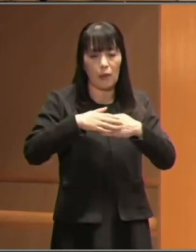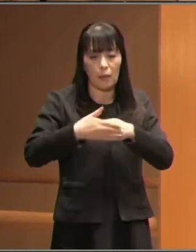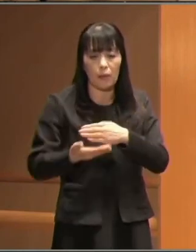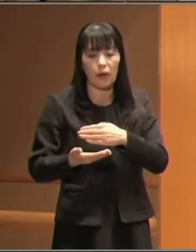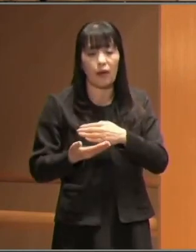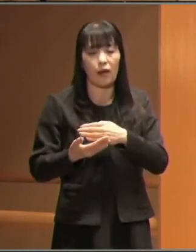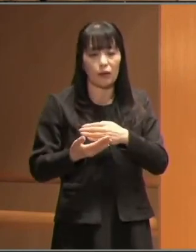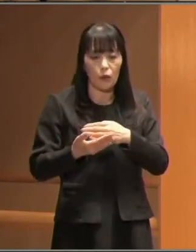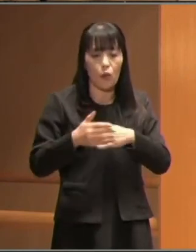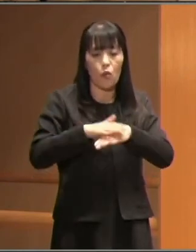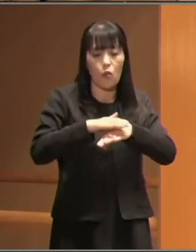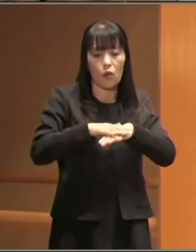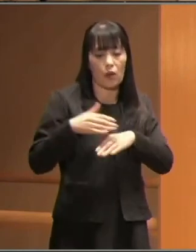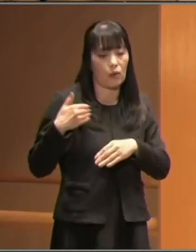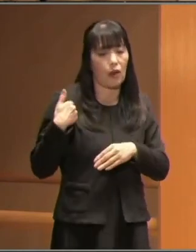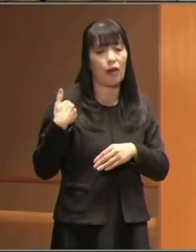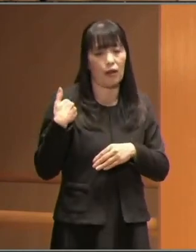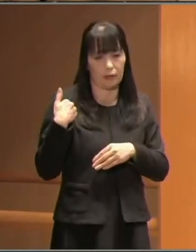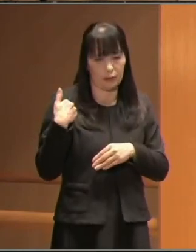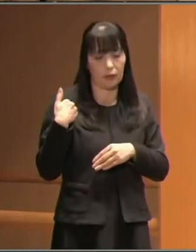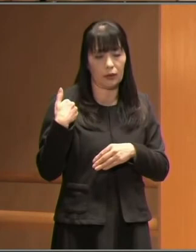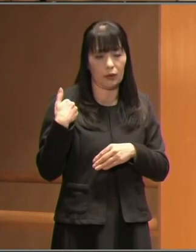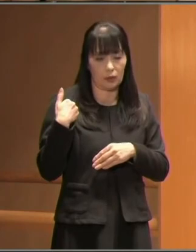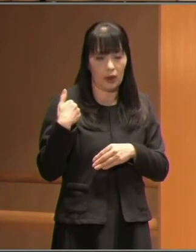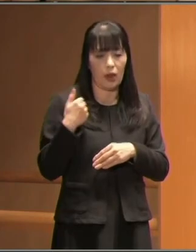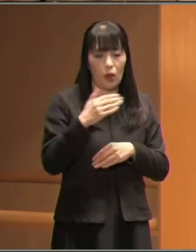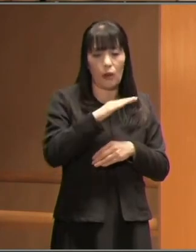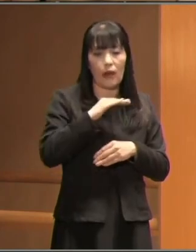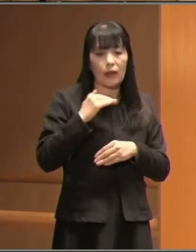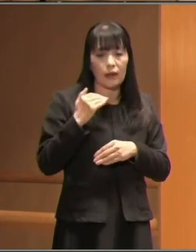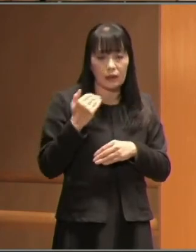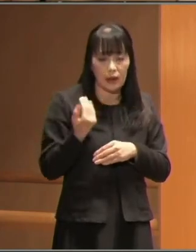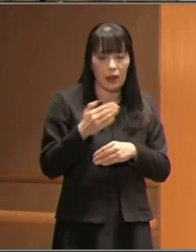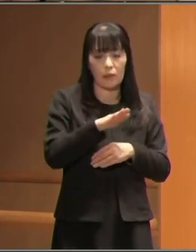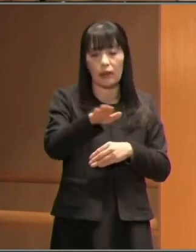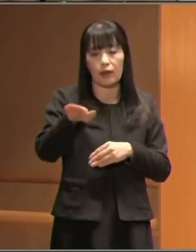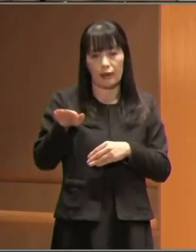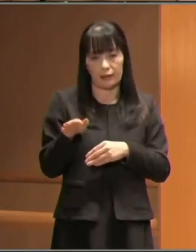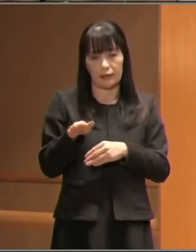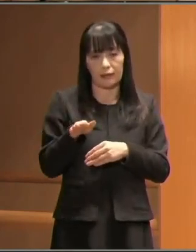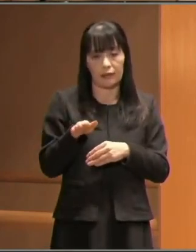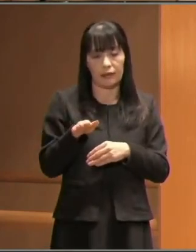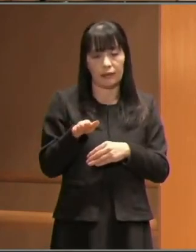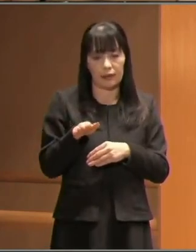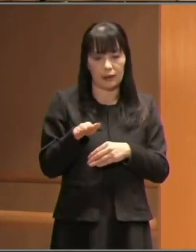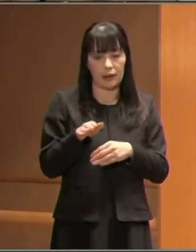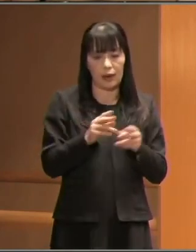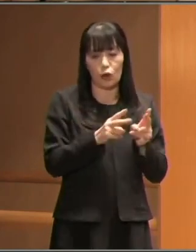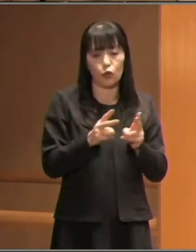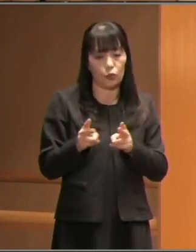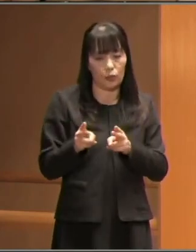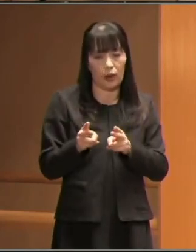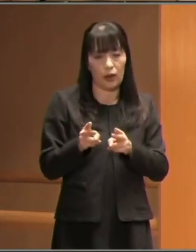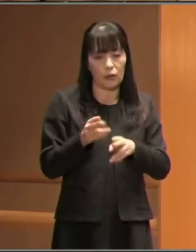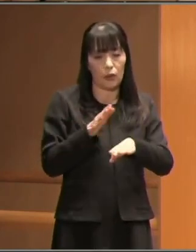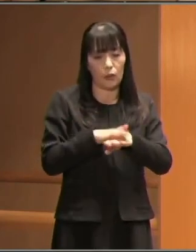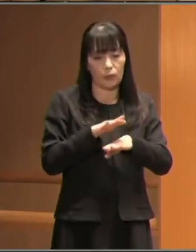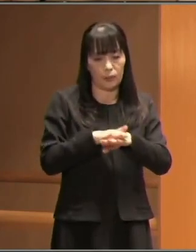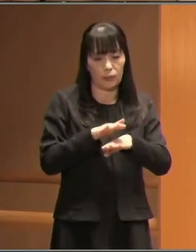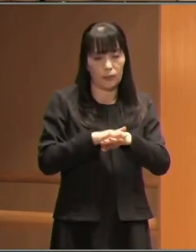But people didn't know how to make use of the Mitsumata paper bush to make it into ingredients. So